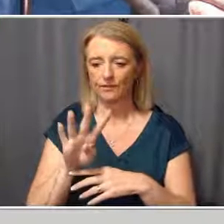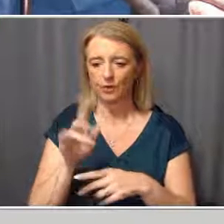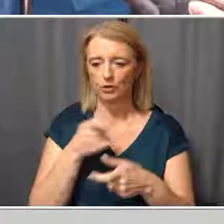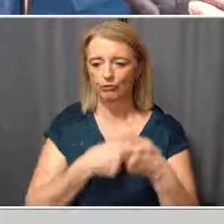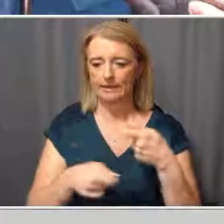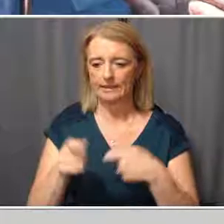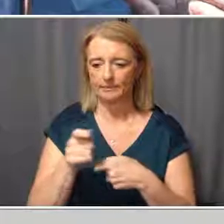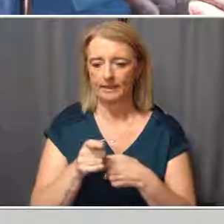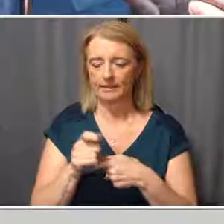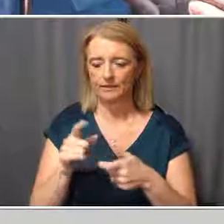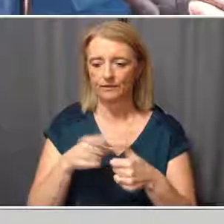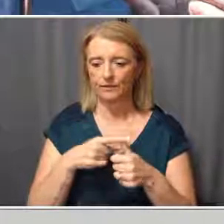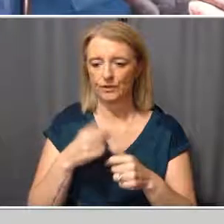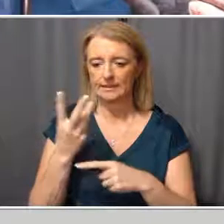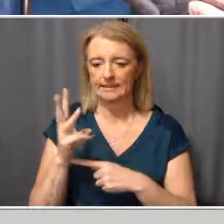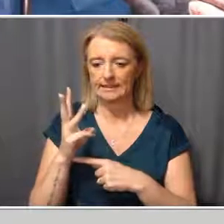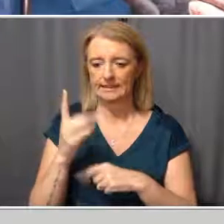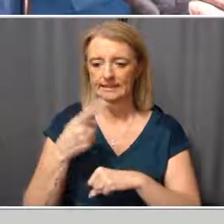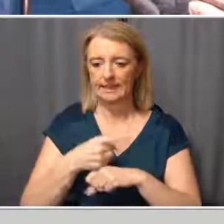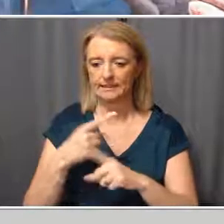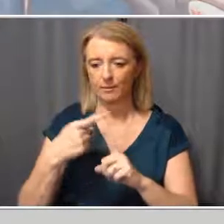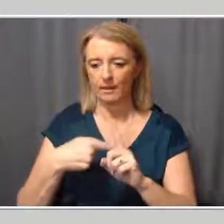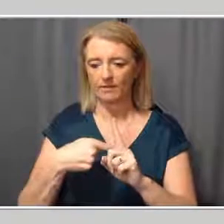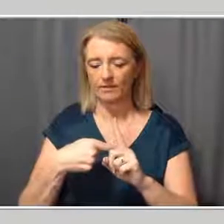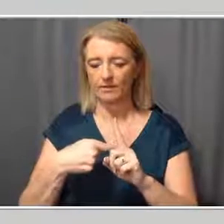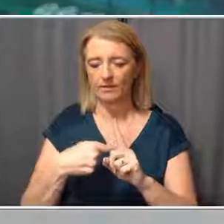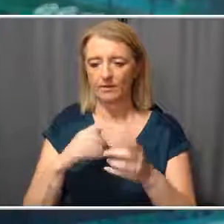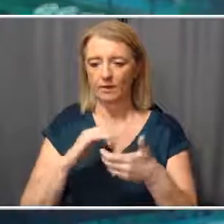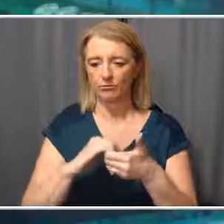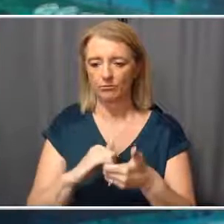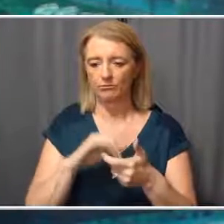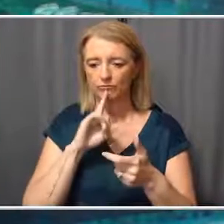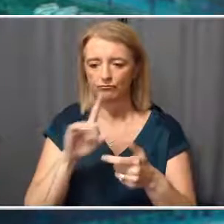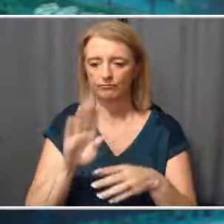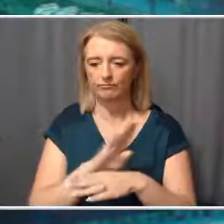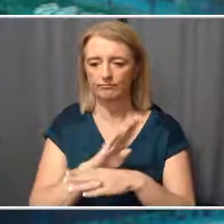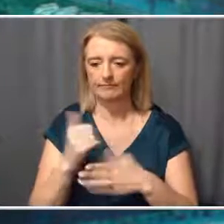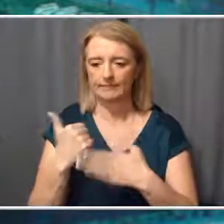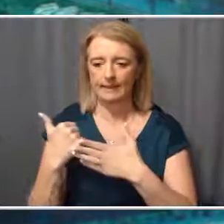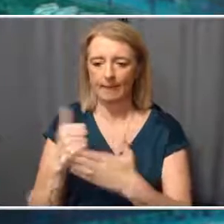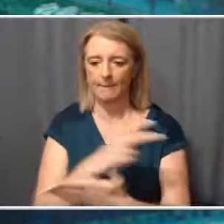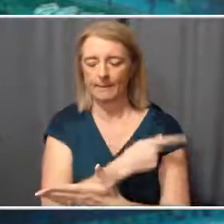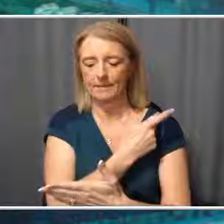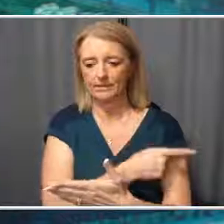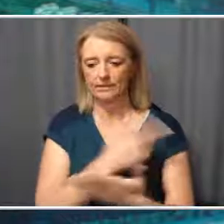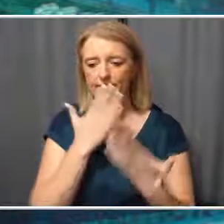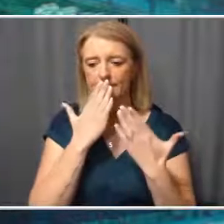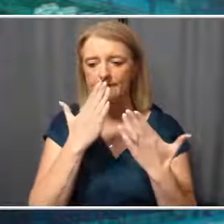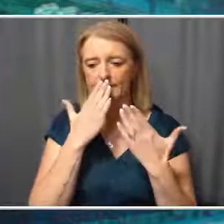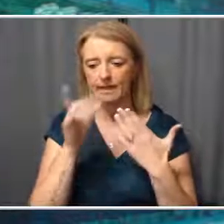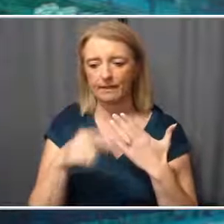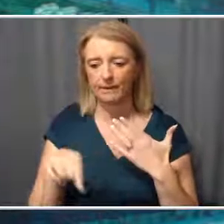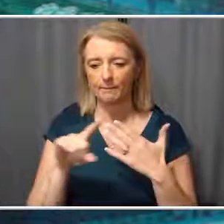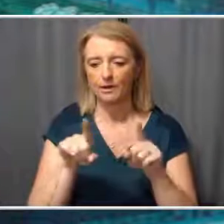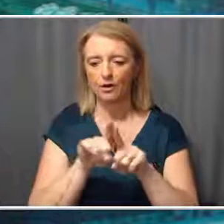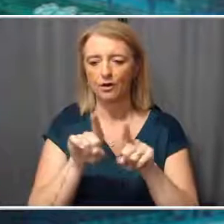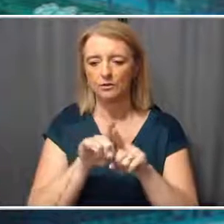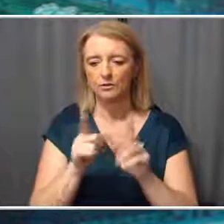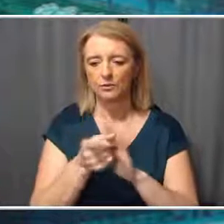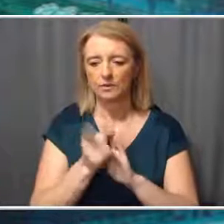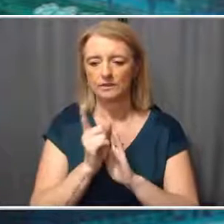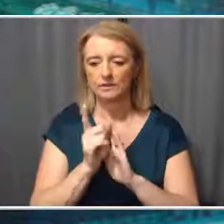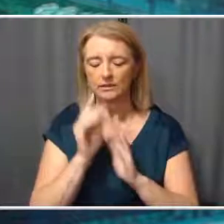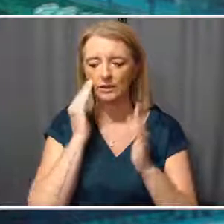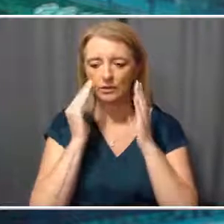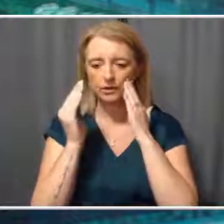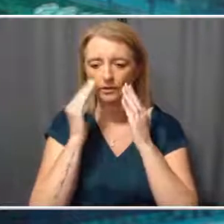they usher them through a very difficult time in their lives. It's a team effort, and thank you very much. So now